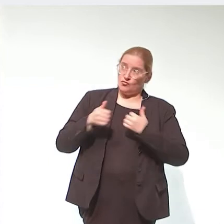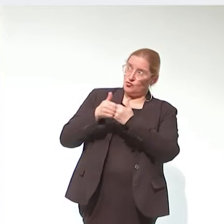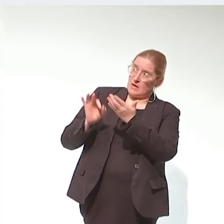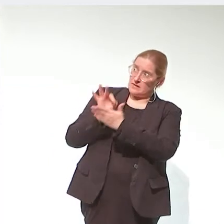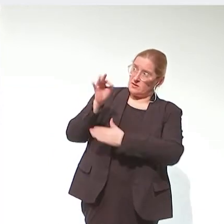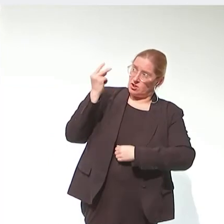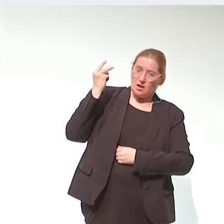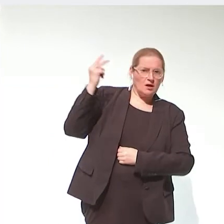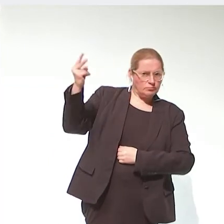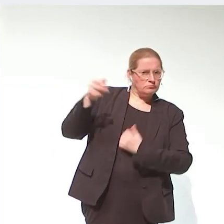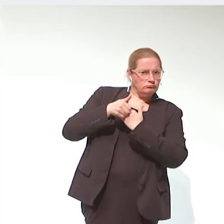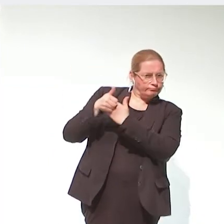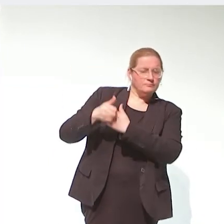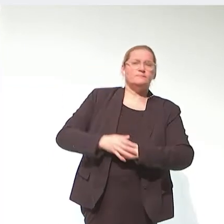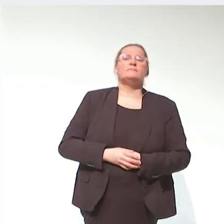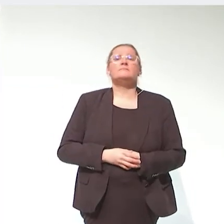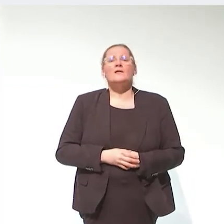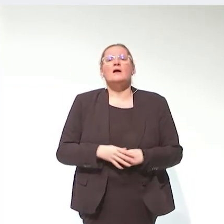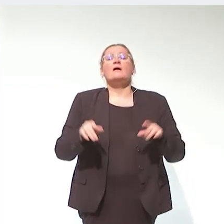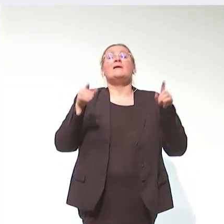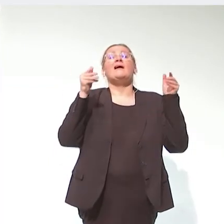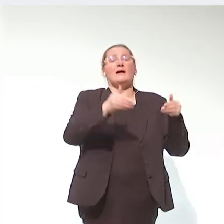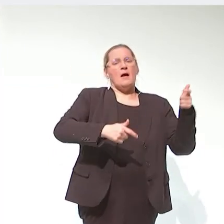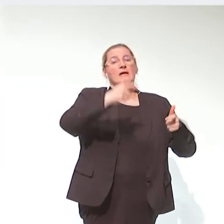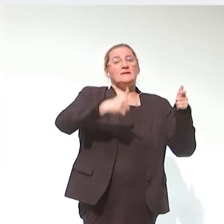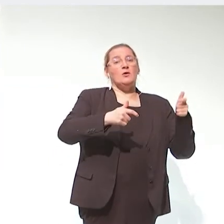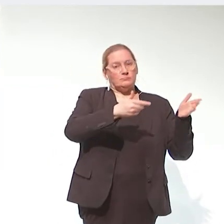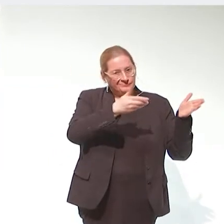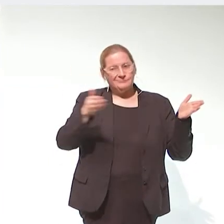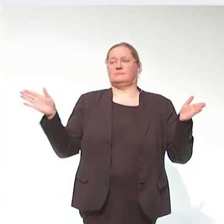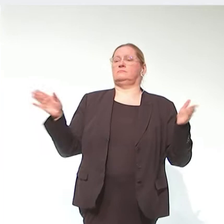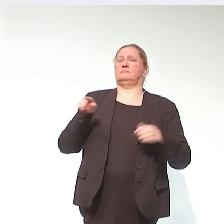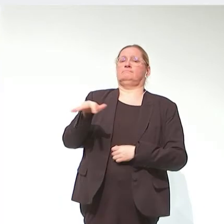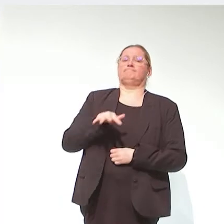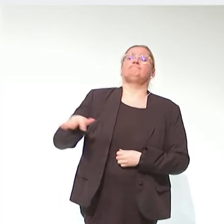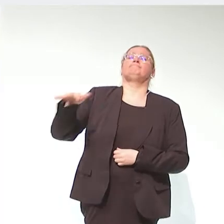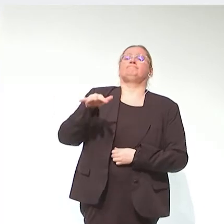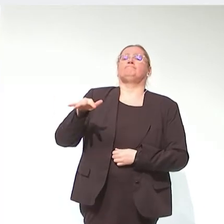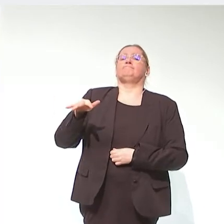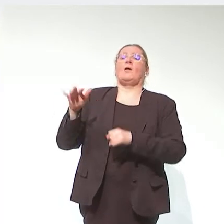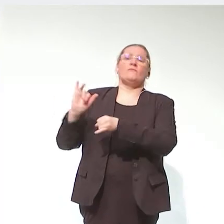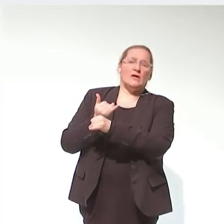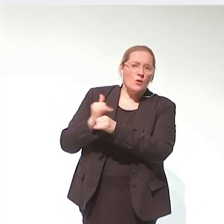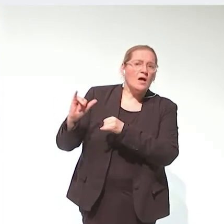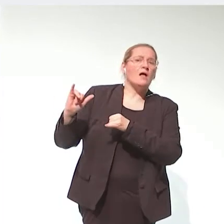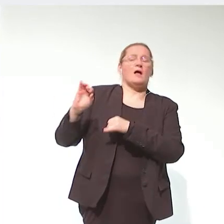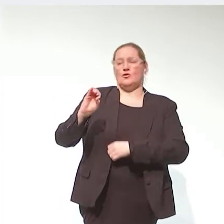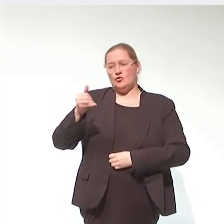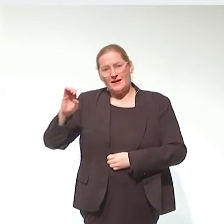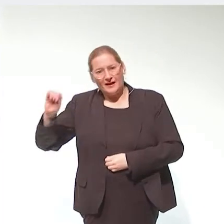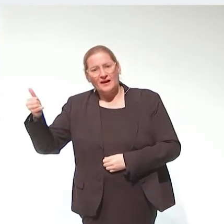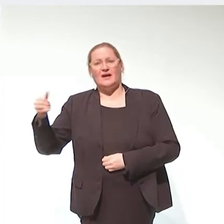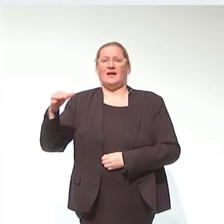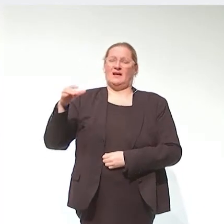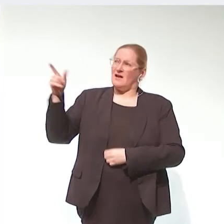European Union Disability Strategy, there's a number of documents such as European Accessibility Act, Web Accessibility Directive, Electronic Communications Code, Audiovisual